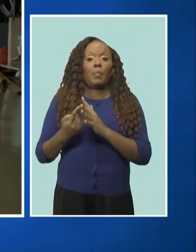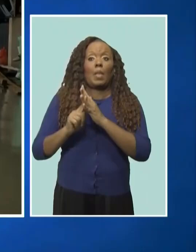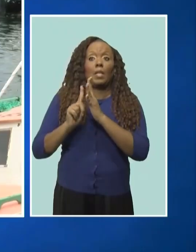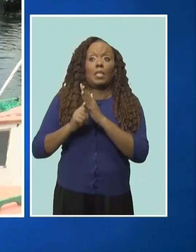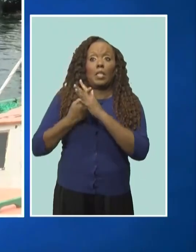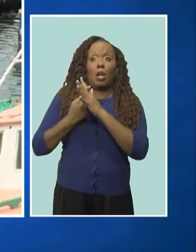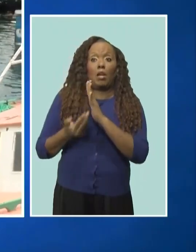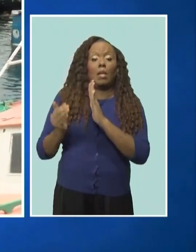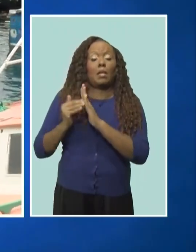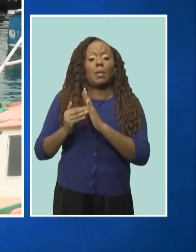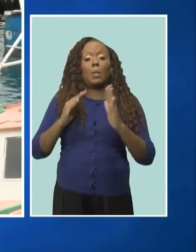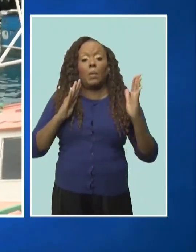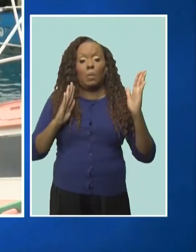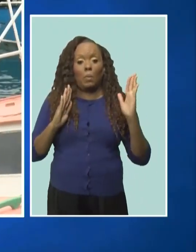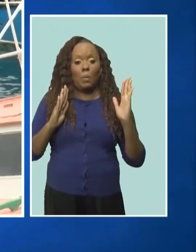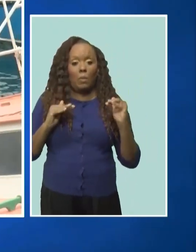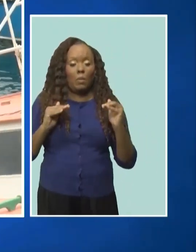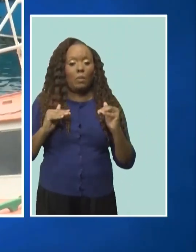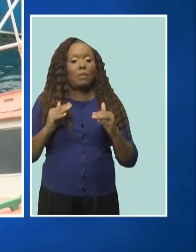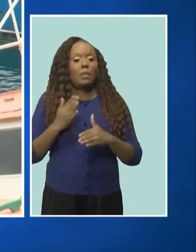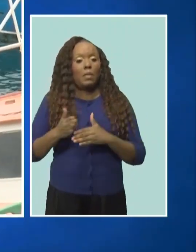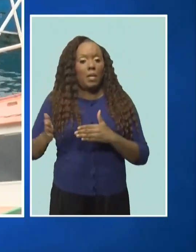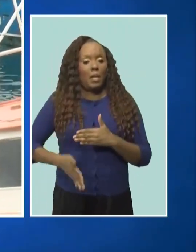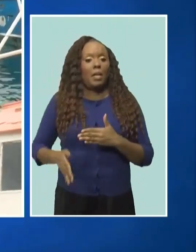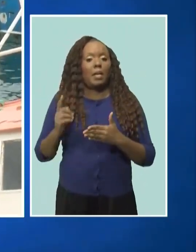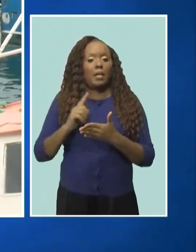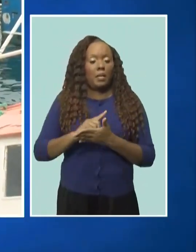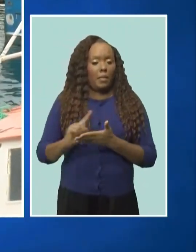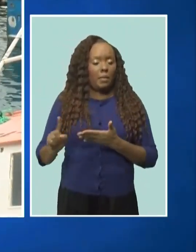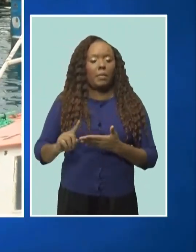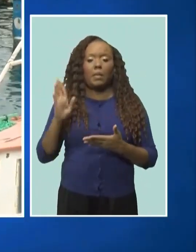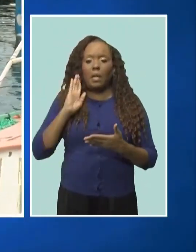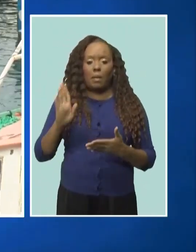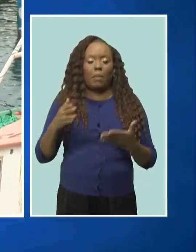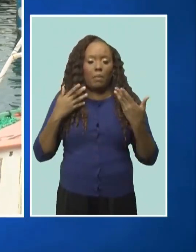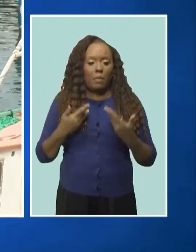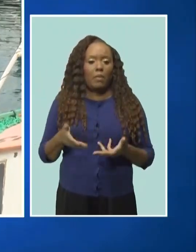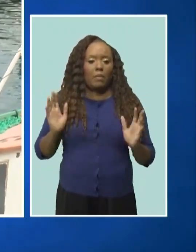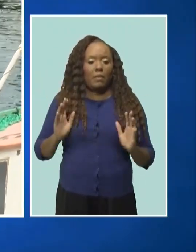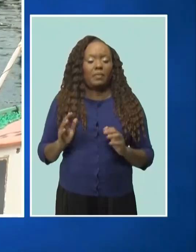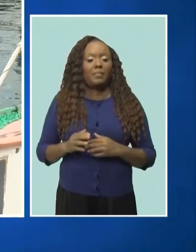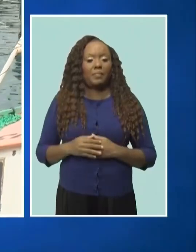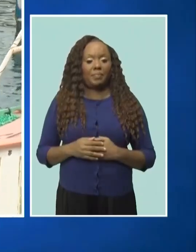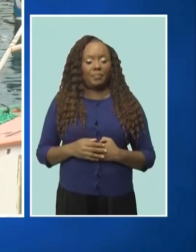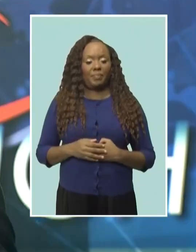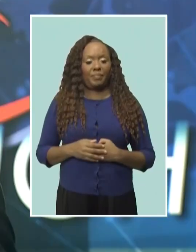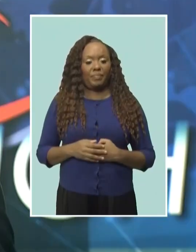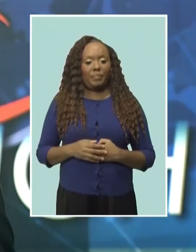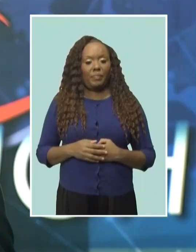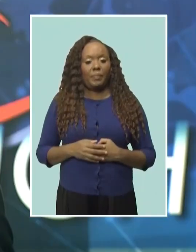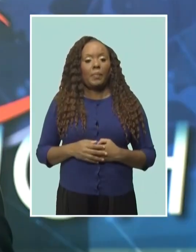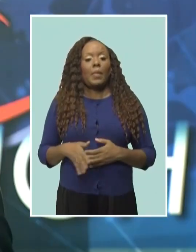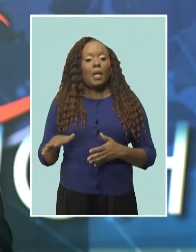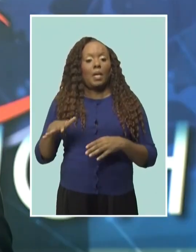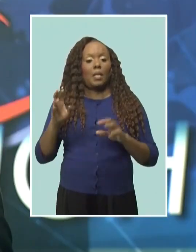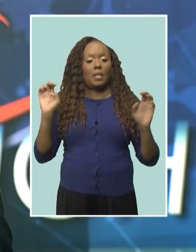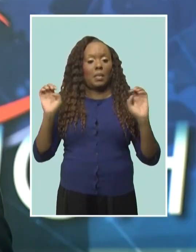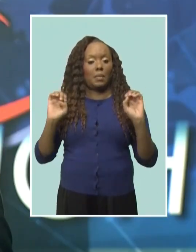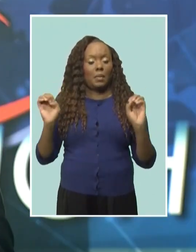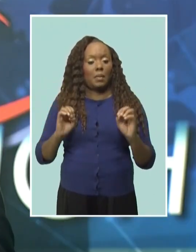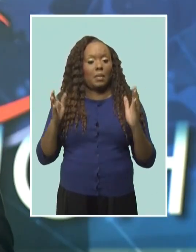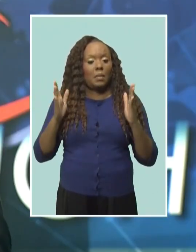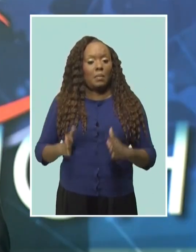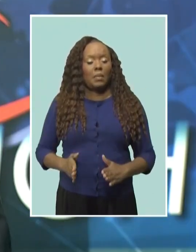hopeful to complete cleanup by the end of the week. Rachel Agard, CBC News. Thank you, Rachel.